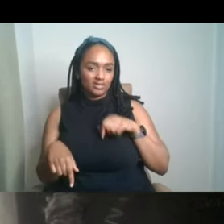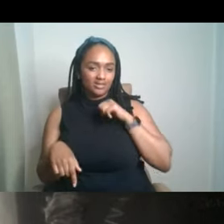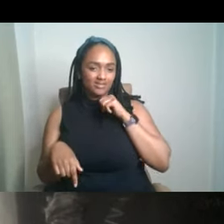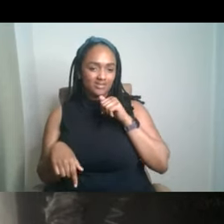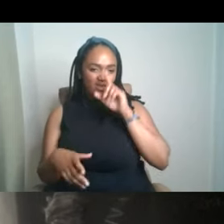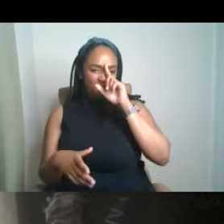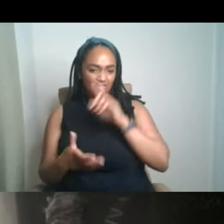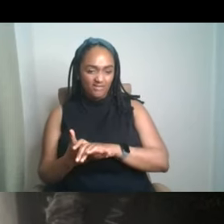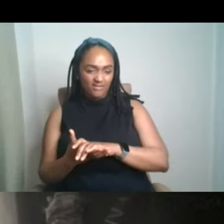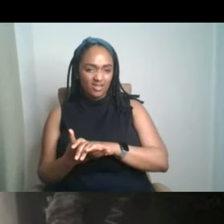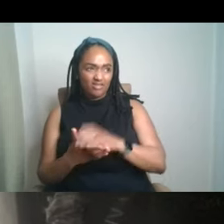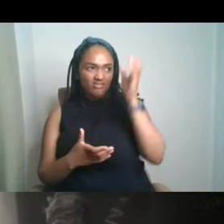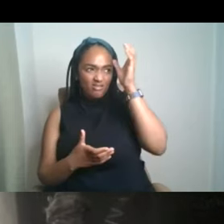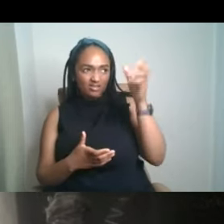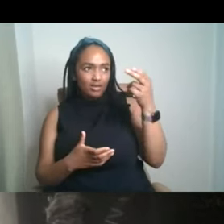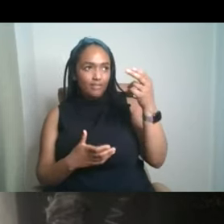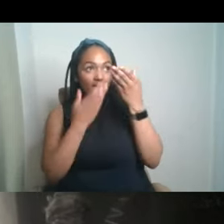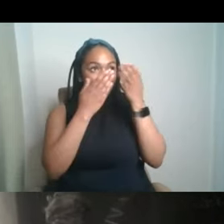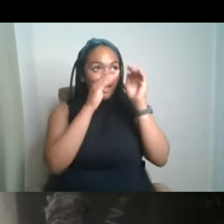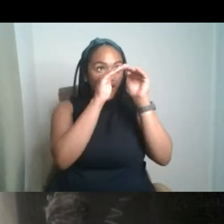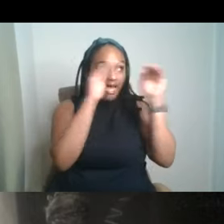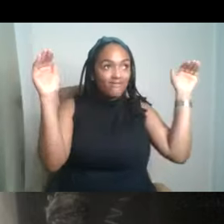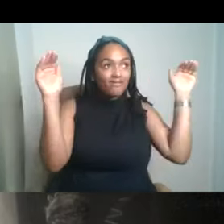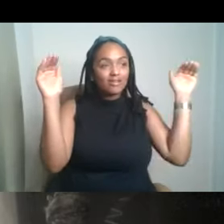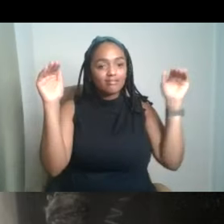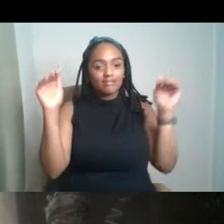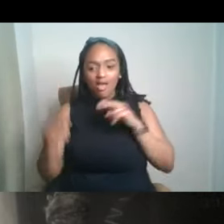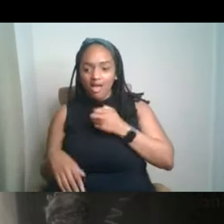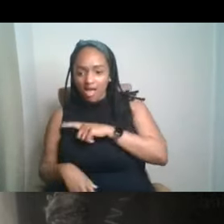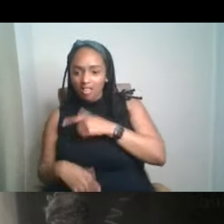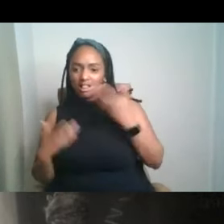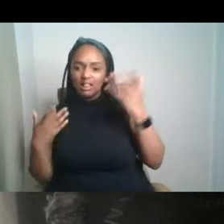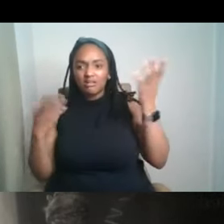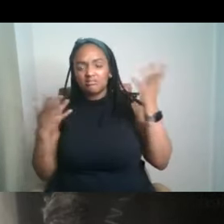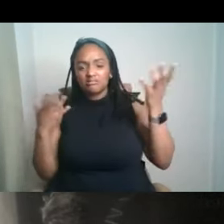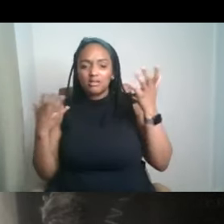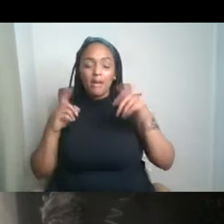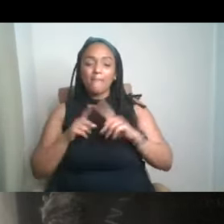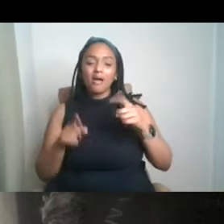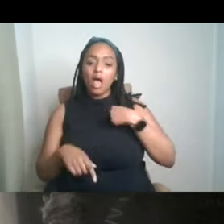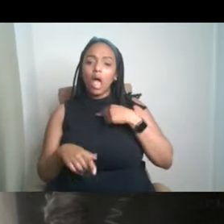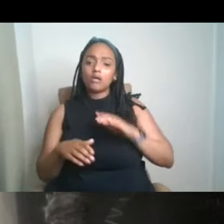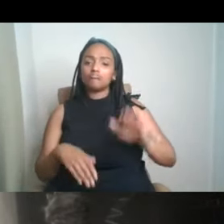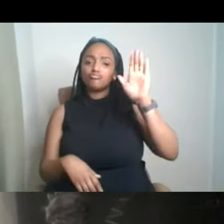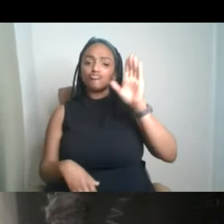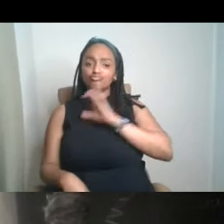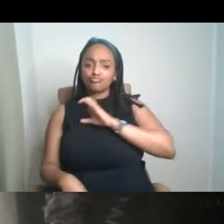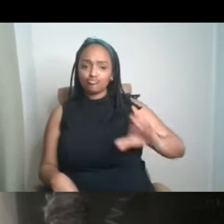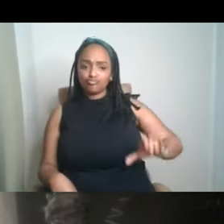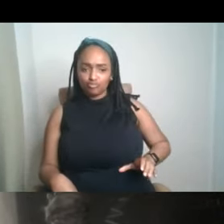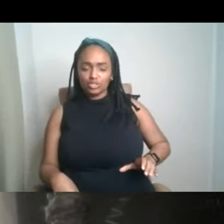heaven and hell, but I did grow up in a Christian environment. And growing up in that